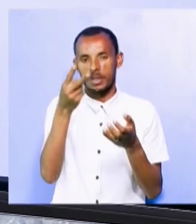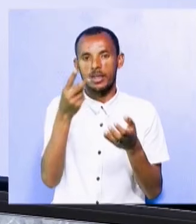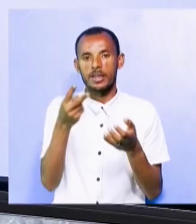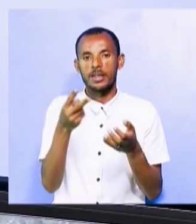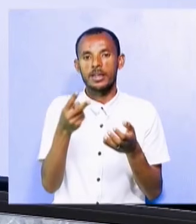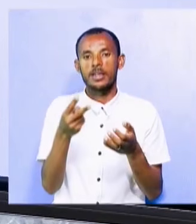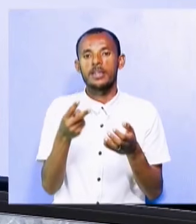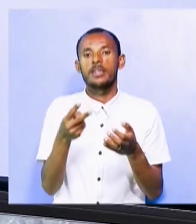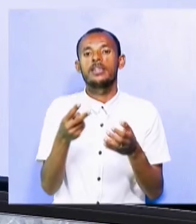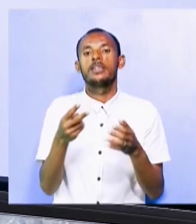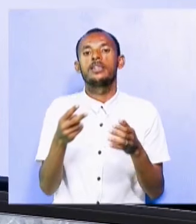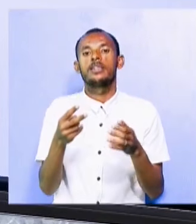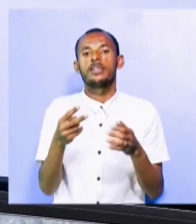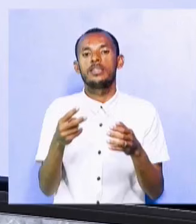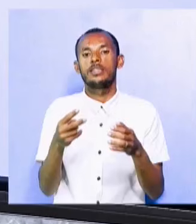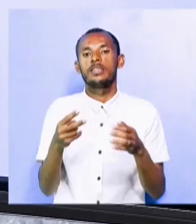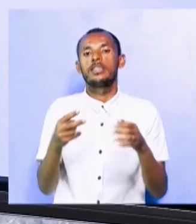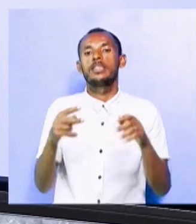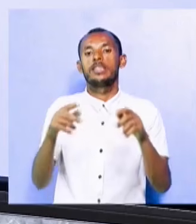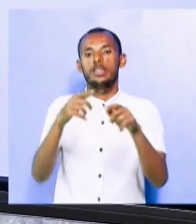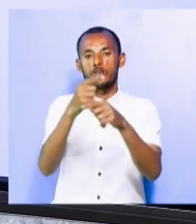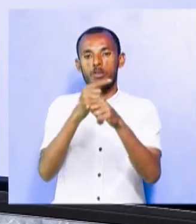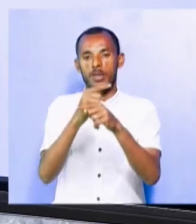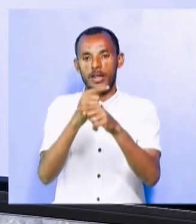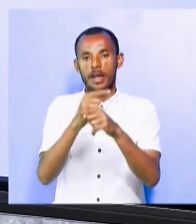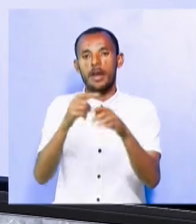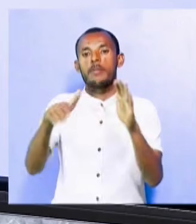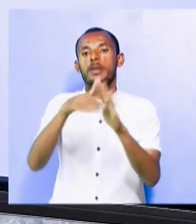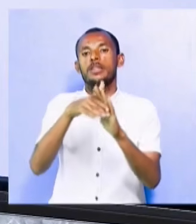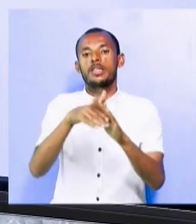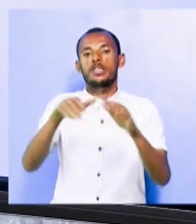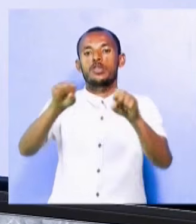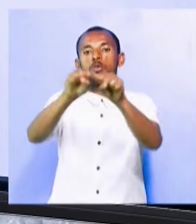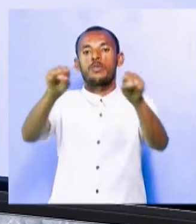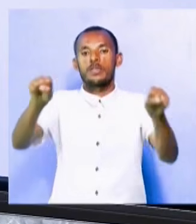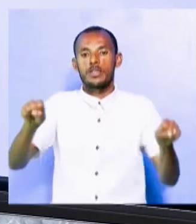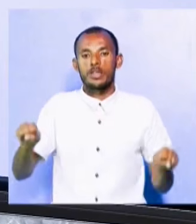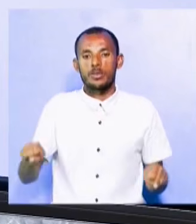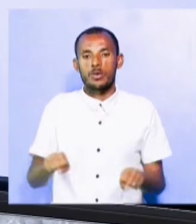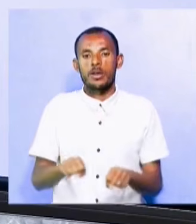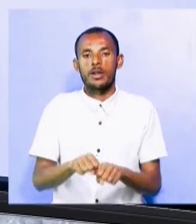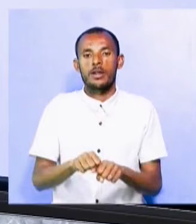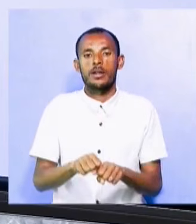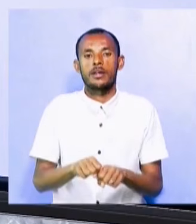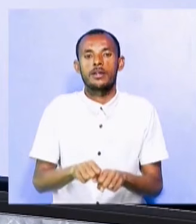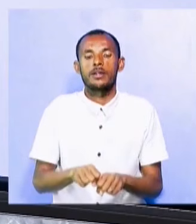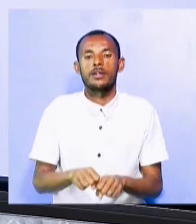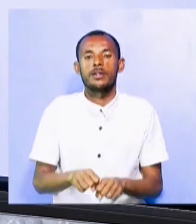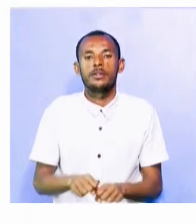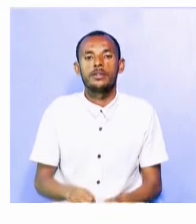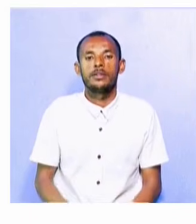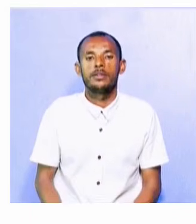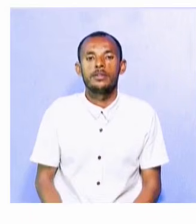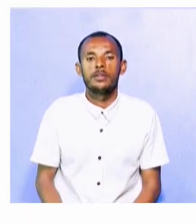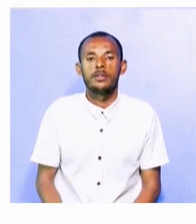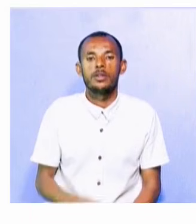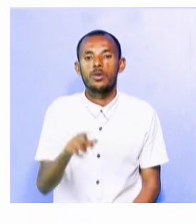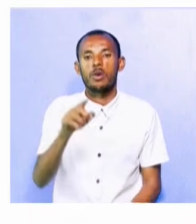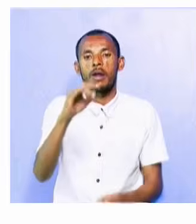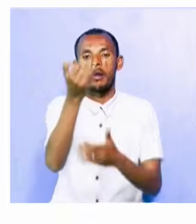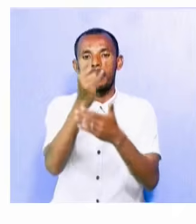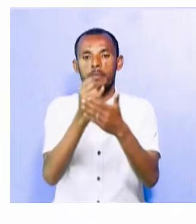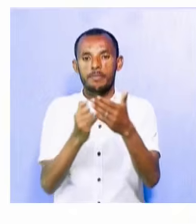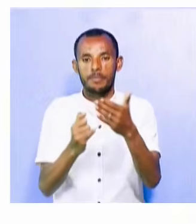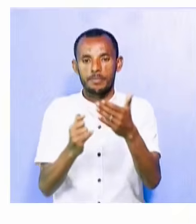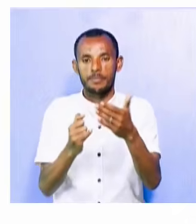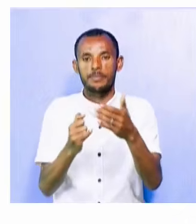the geometric representation of the square. Okay, you can roughly see or you can roughly